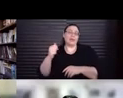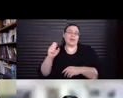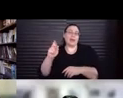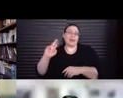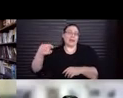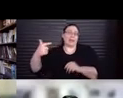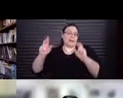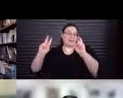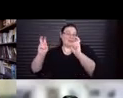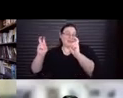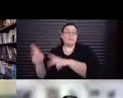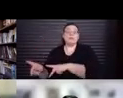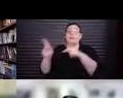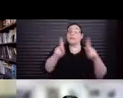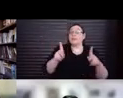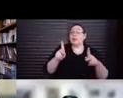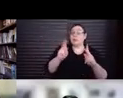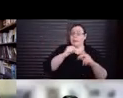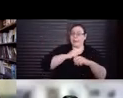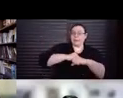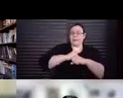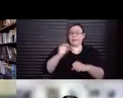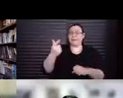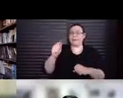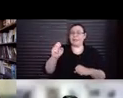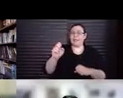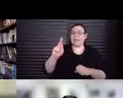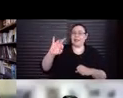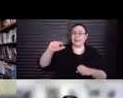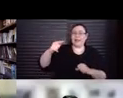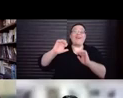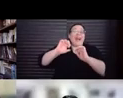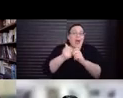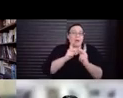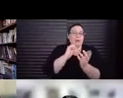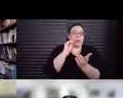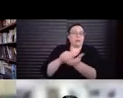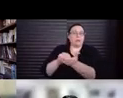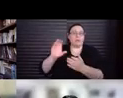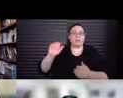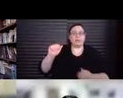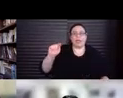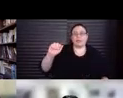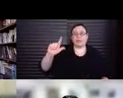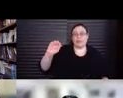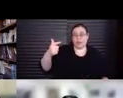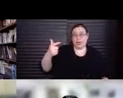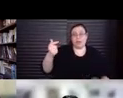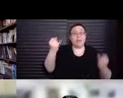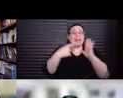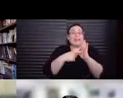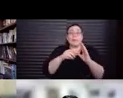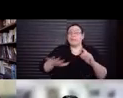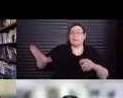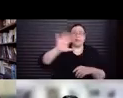in the sense of cataloging, how people are cataloged. So in many instances across the US, when I'm looking